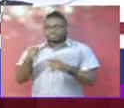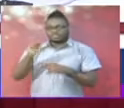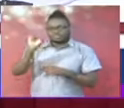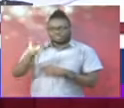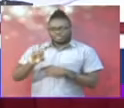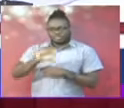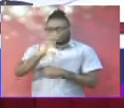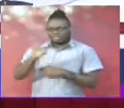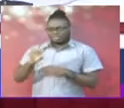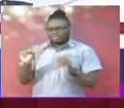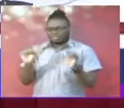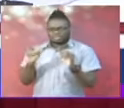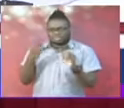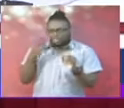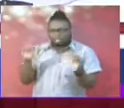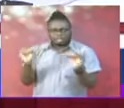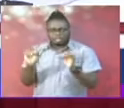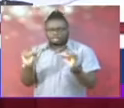morning.